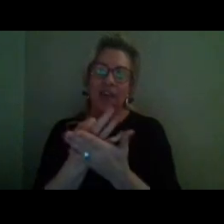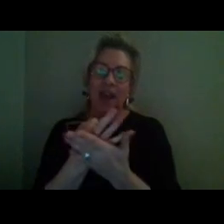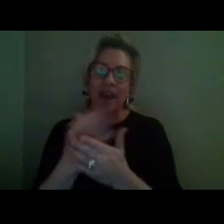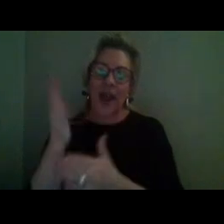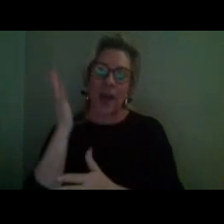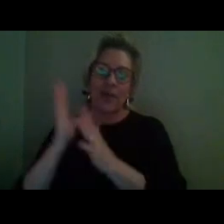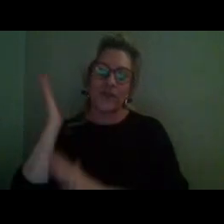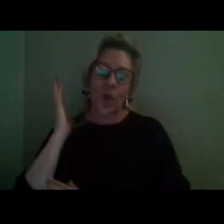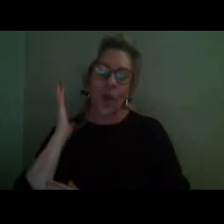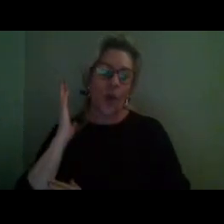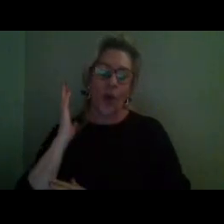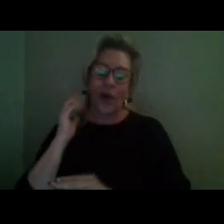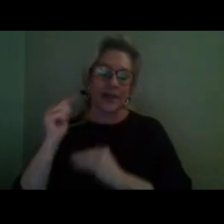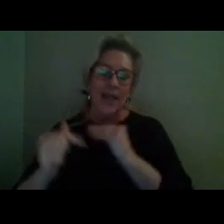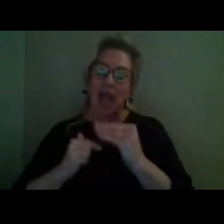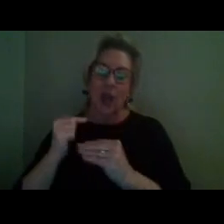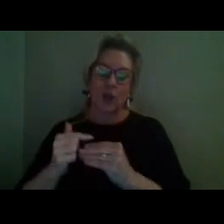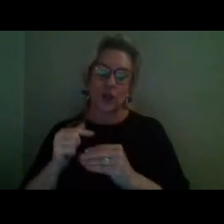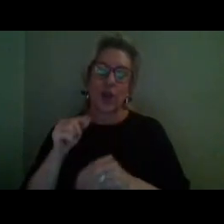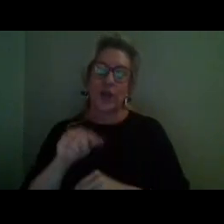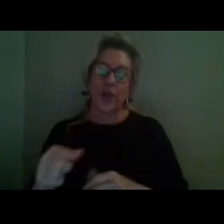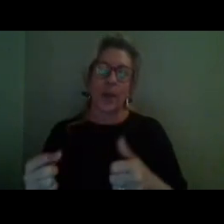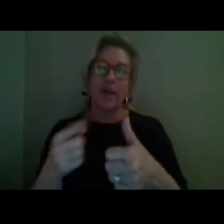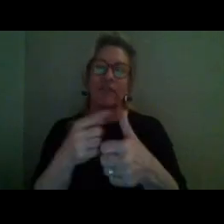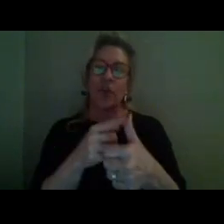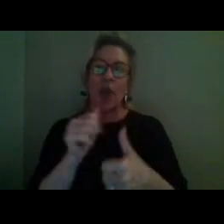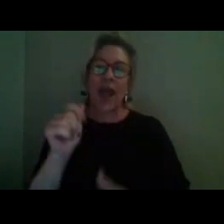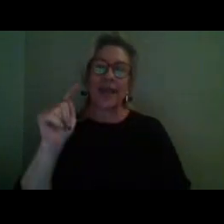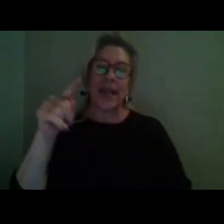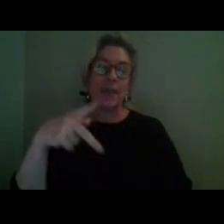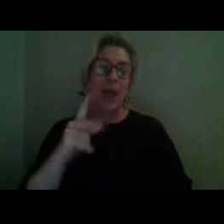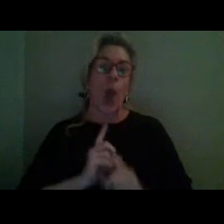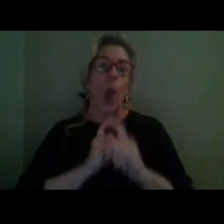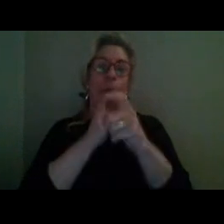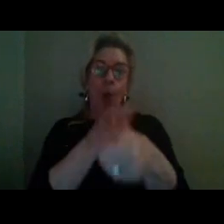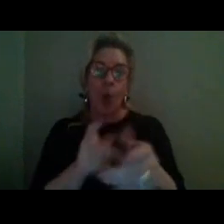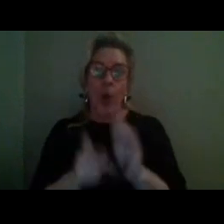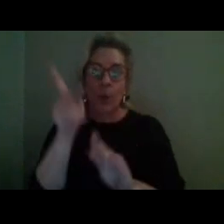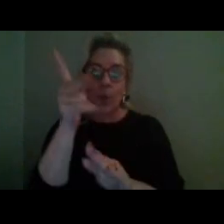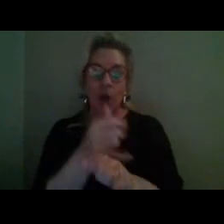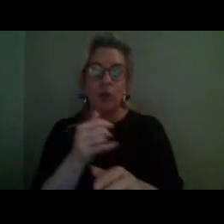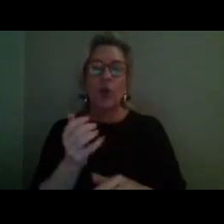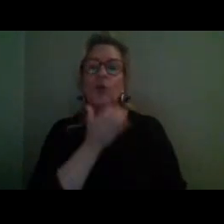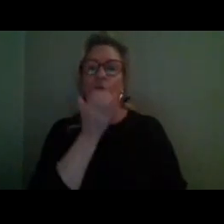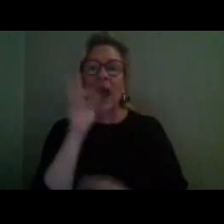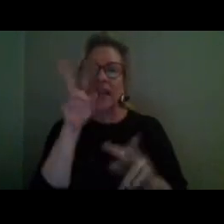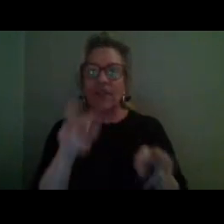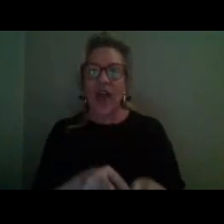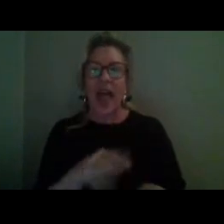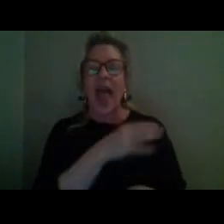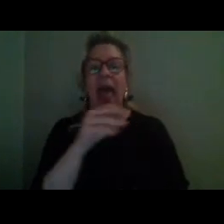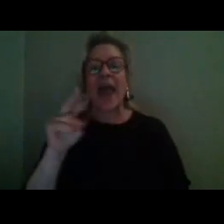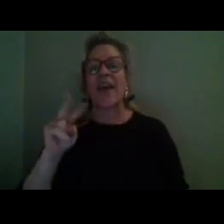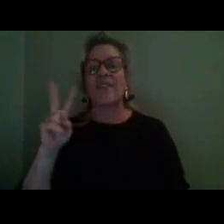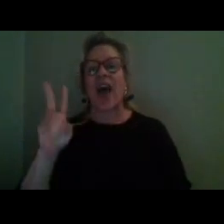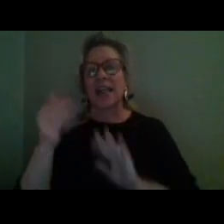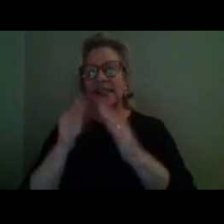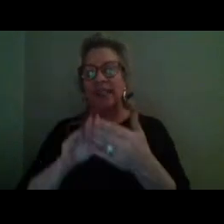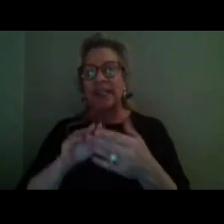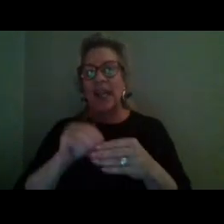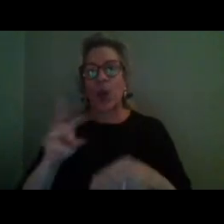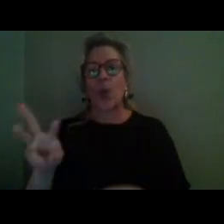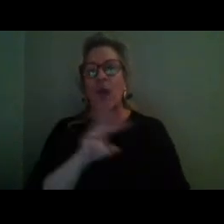Active Transportation Program. These will be the first ATP awarded projects within the city of Grass Valley and the city of Nevada City in Western Nevada